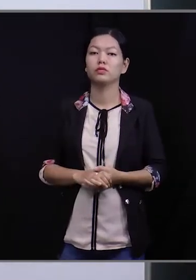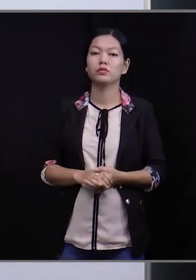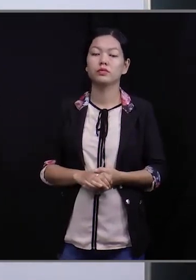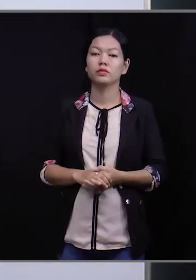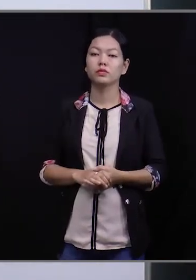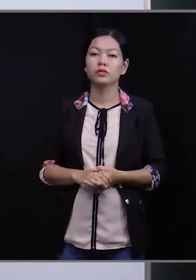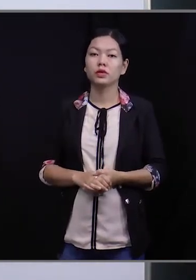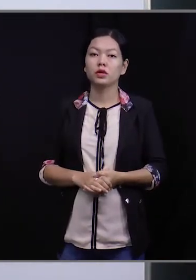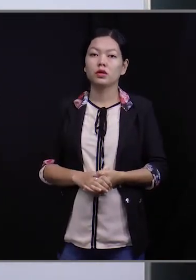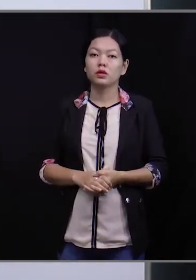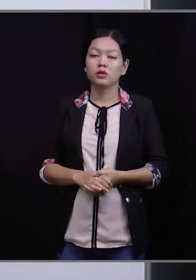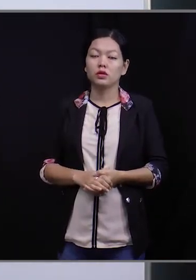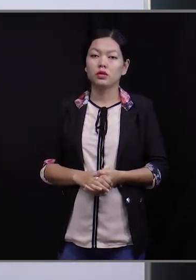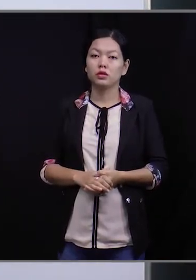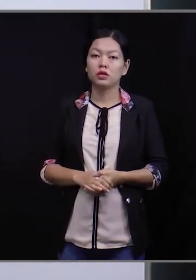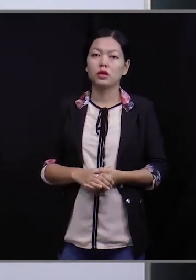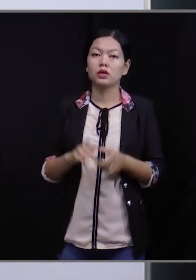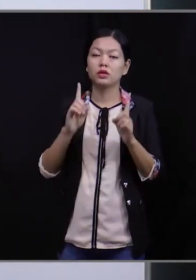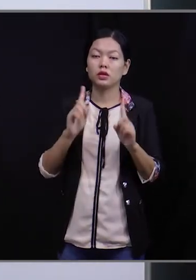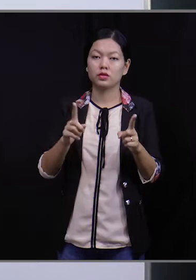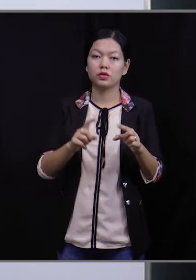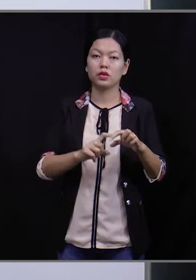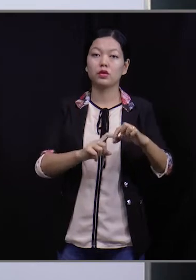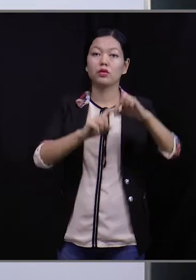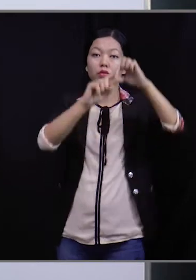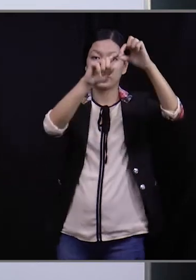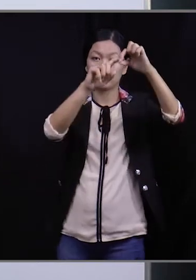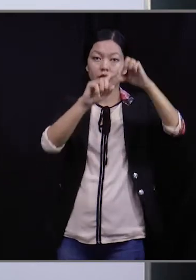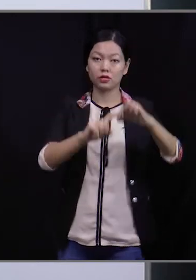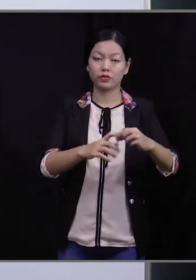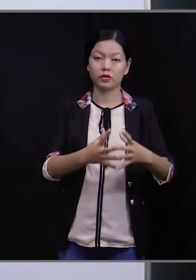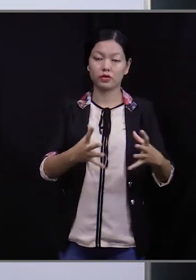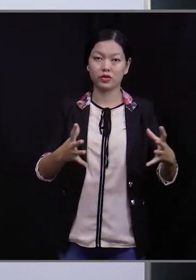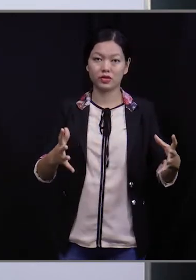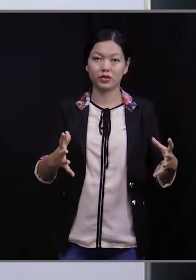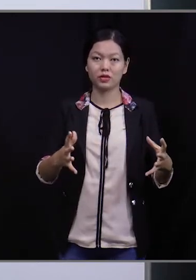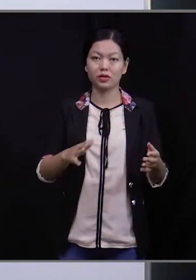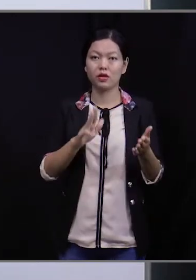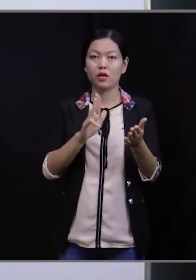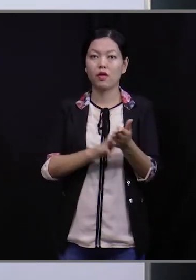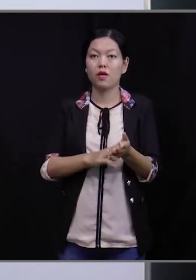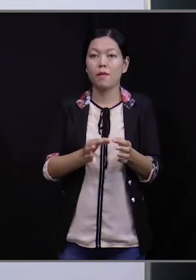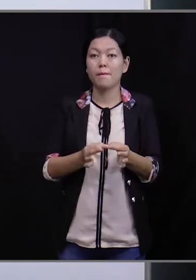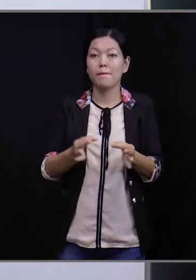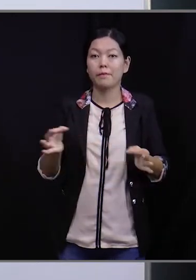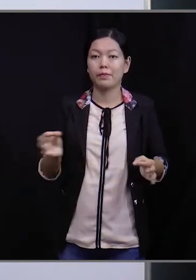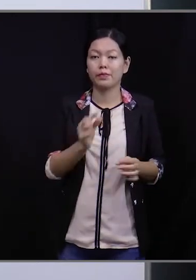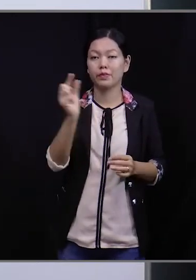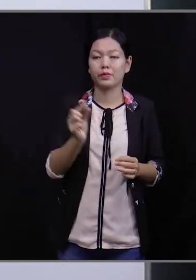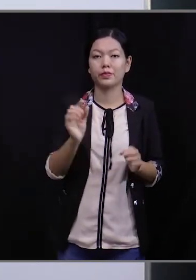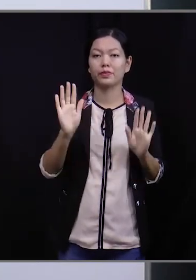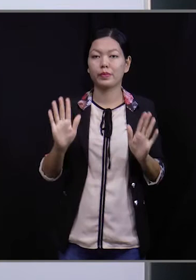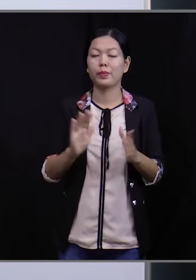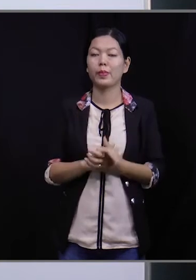the government adopts both quantitative and qualitative measures at a time in order to control